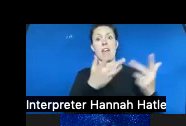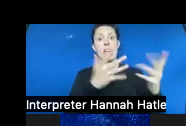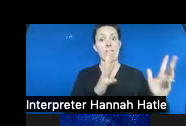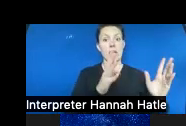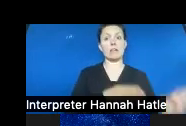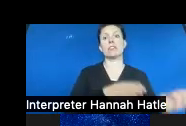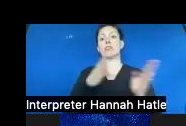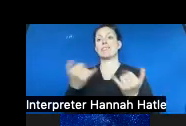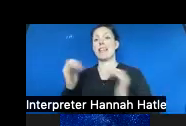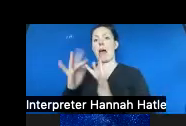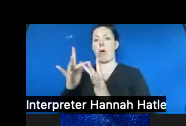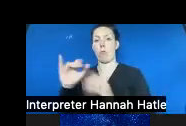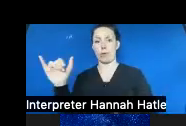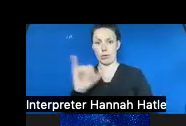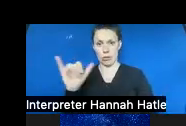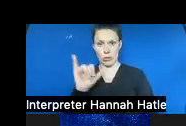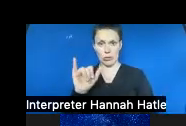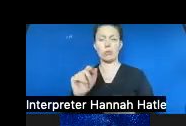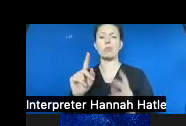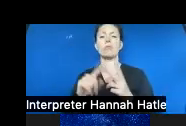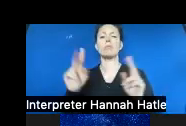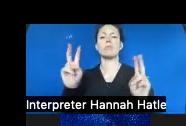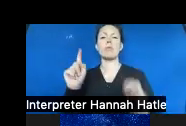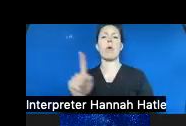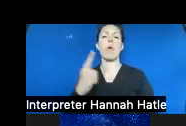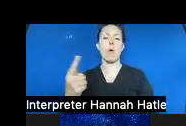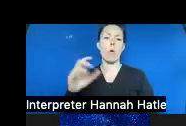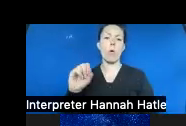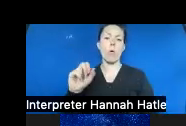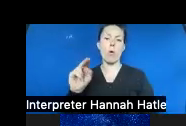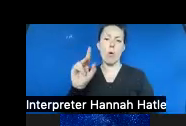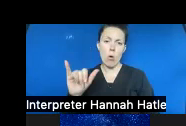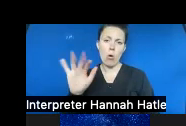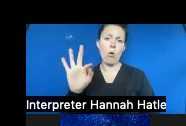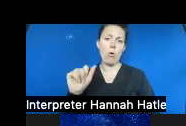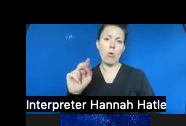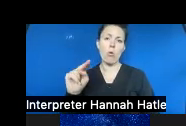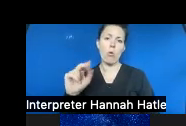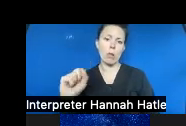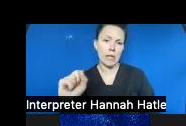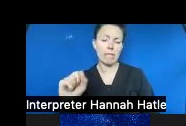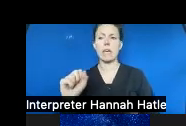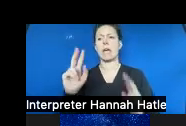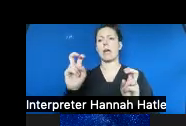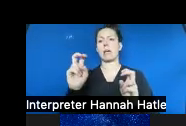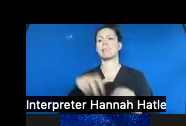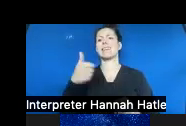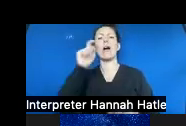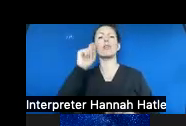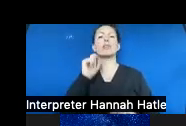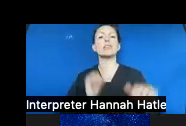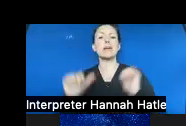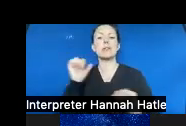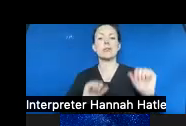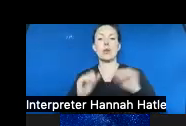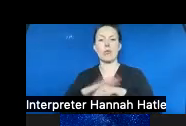digital sex shows, which is still trafficking 100%. It's a violation and exploitation. So that is still,